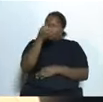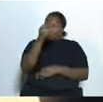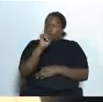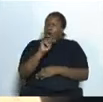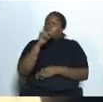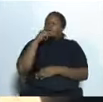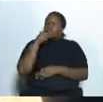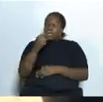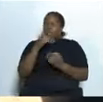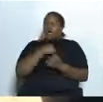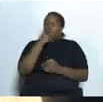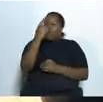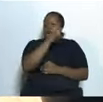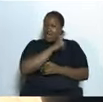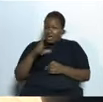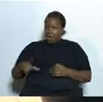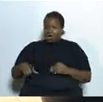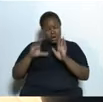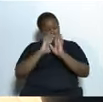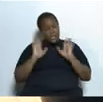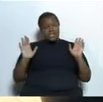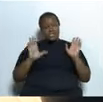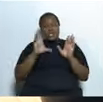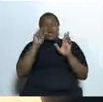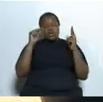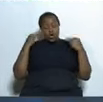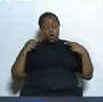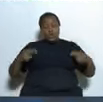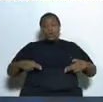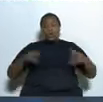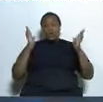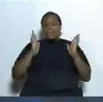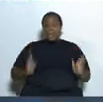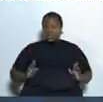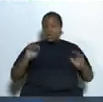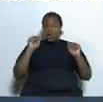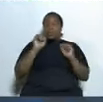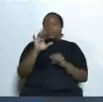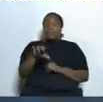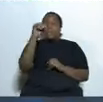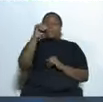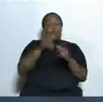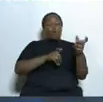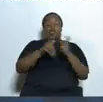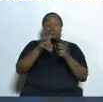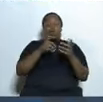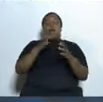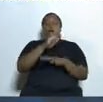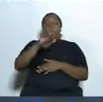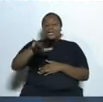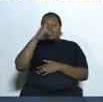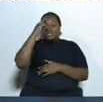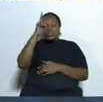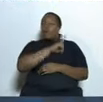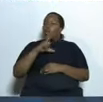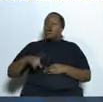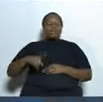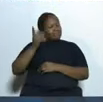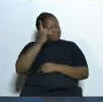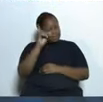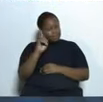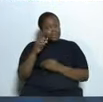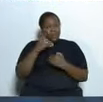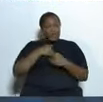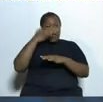Jesus Christ. No human being or his word can take the place of the word of God. There are only